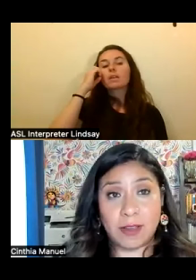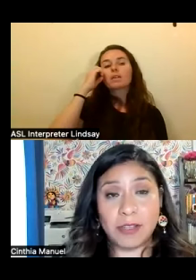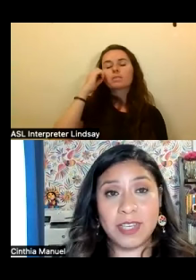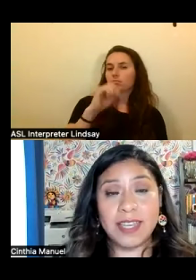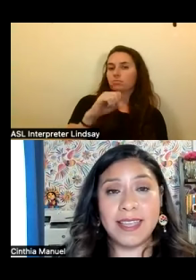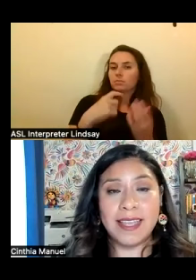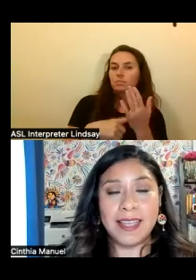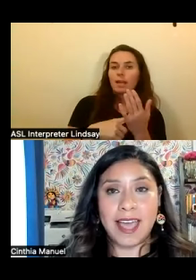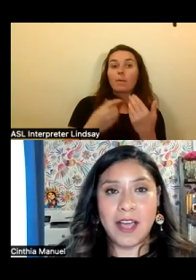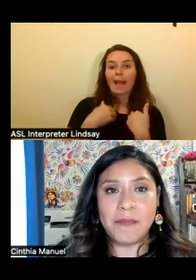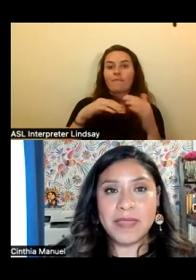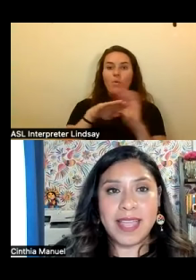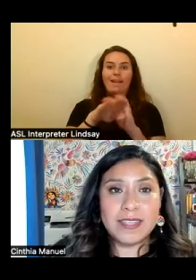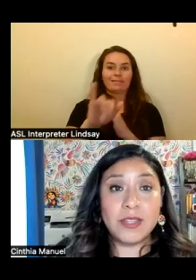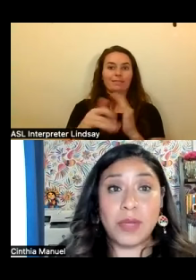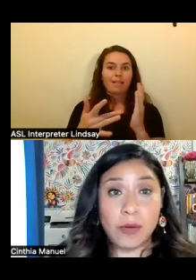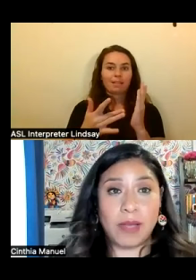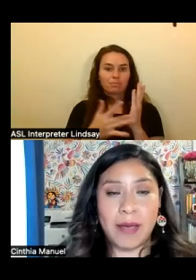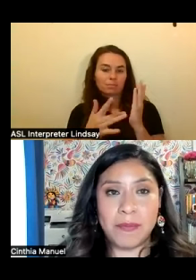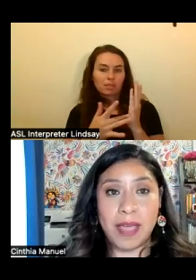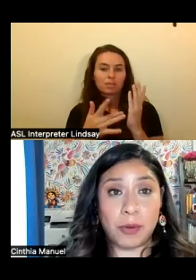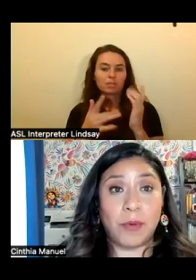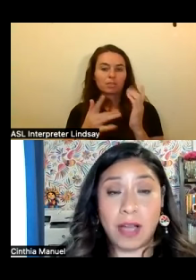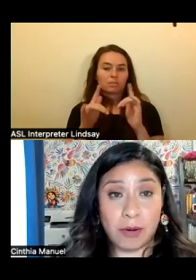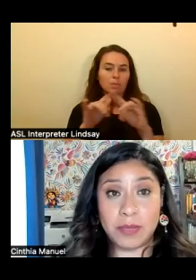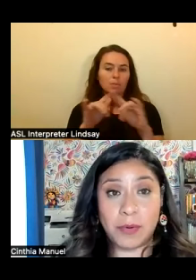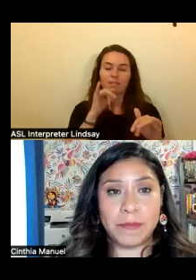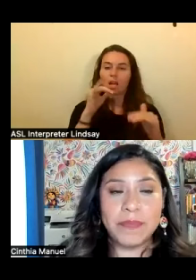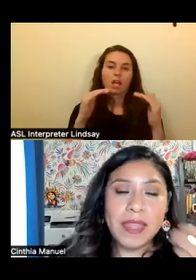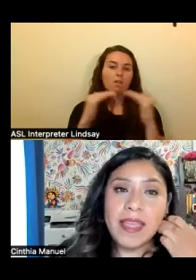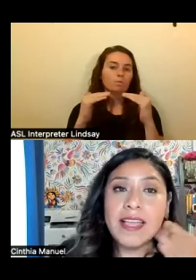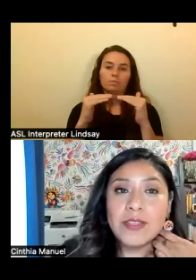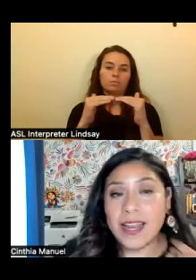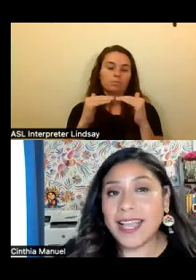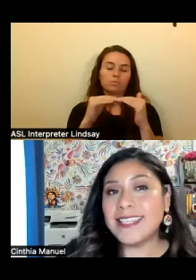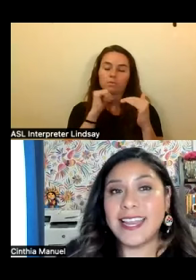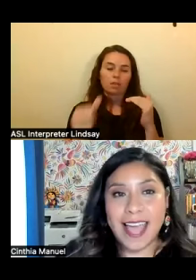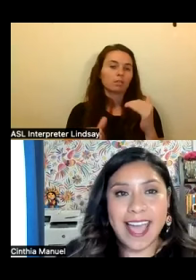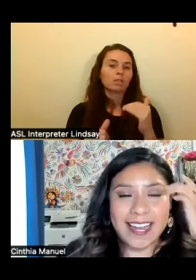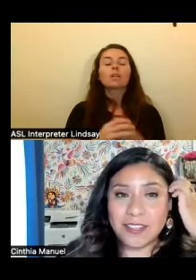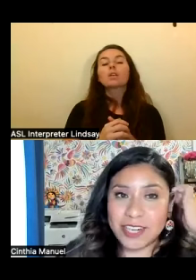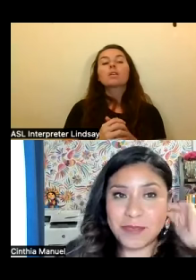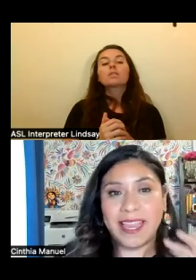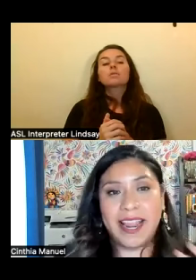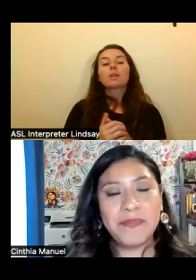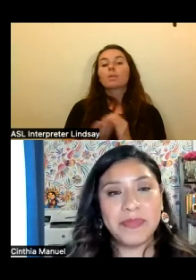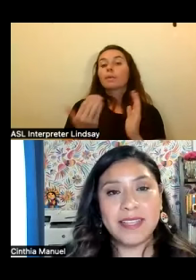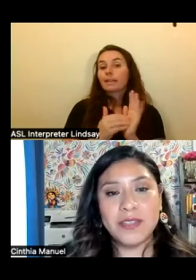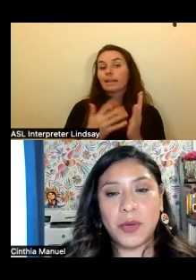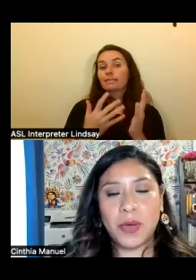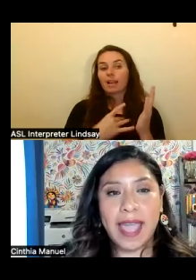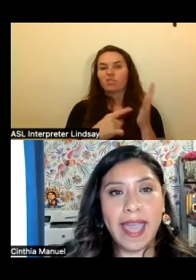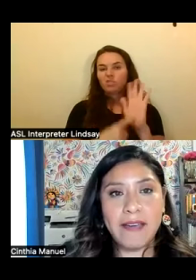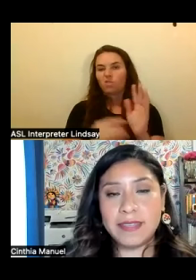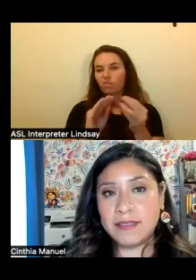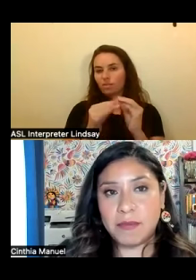to technology, it is not equitable across the board. So like I said, I like to share some data.